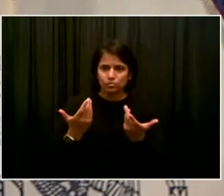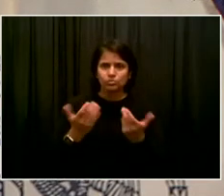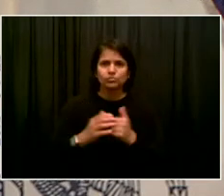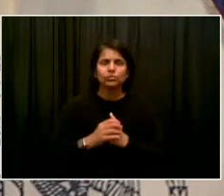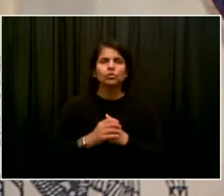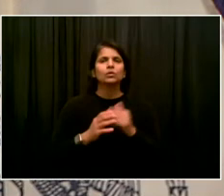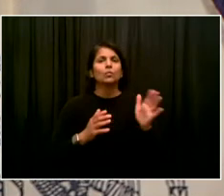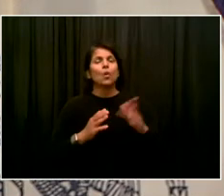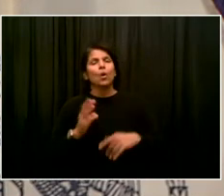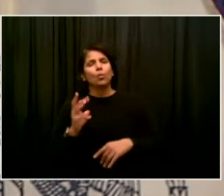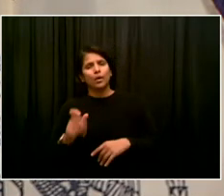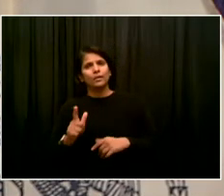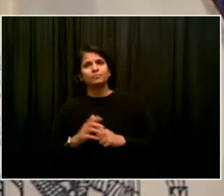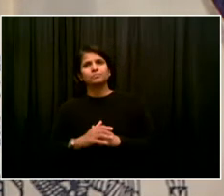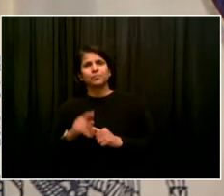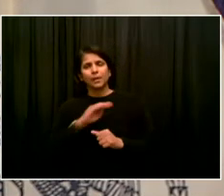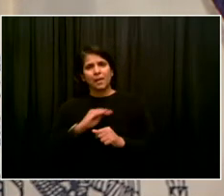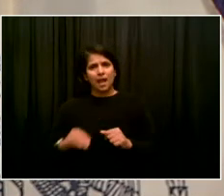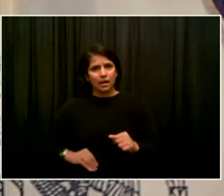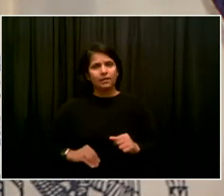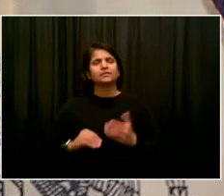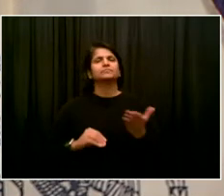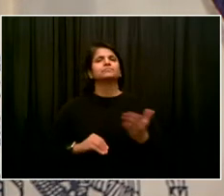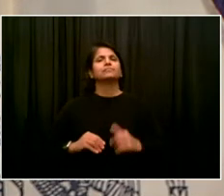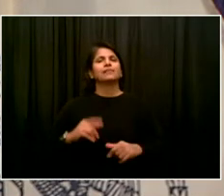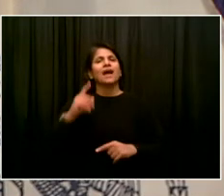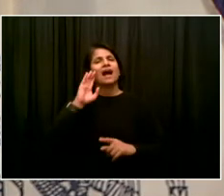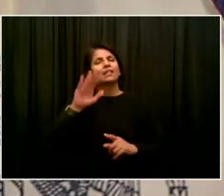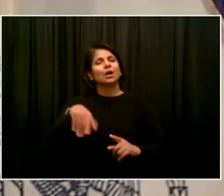it is a recognition of what we're experiencing with Omicron